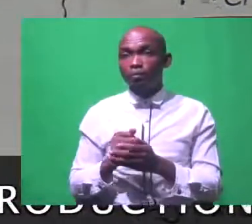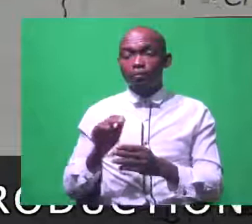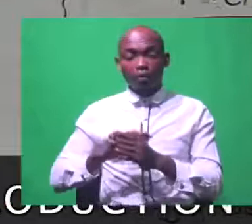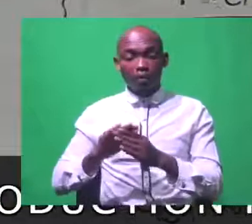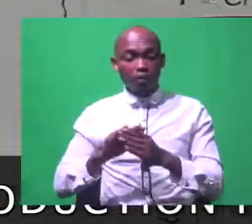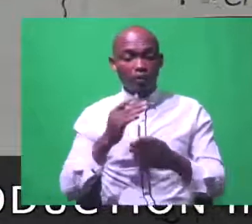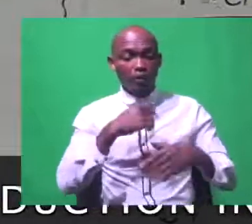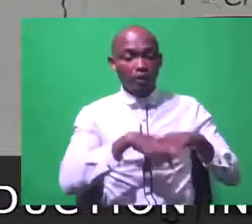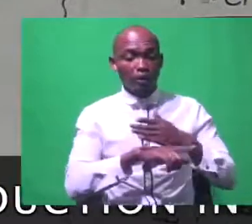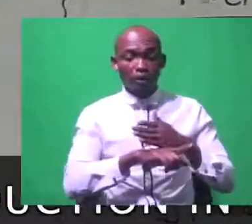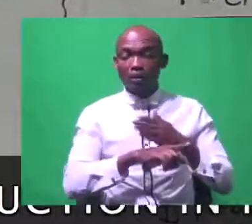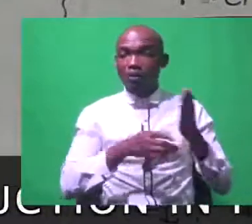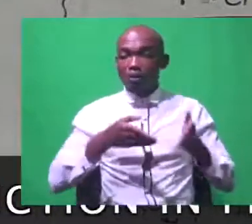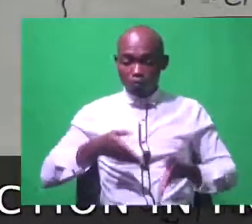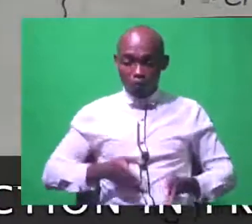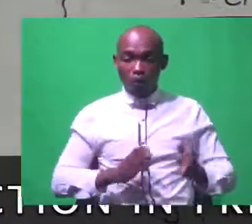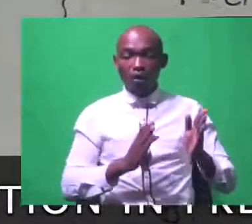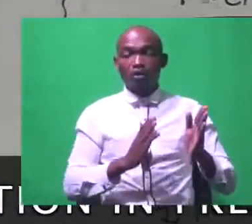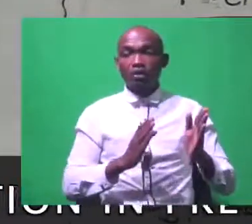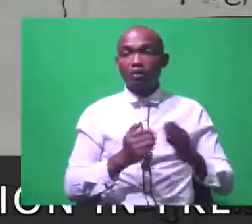in production.